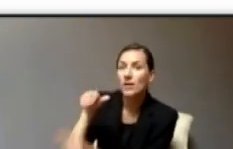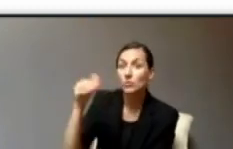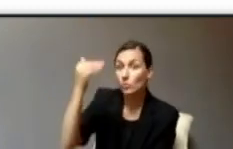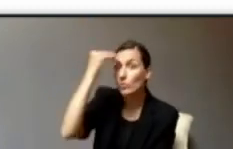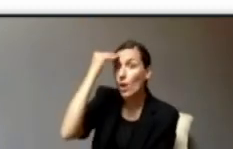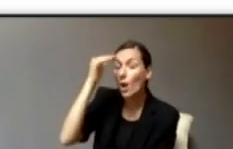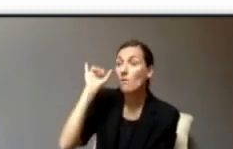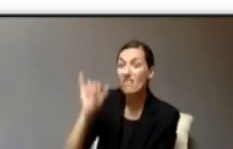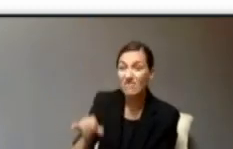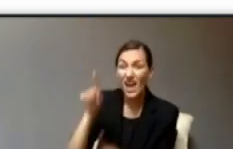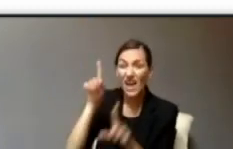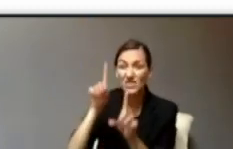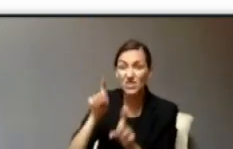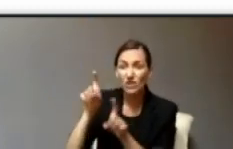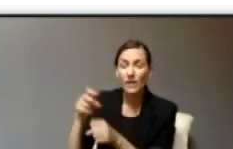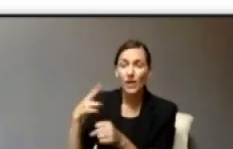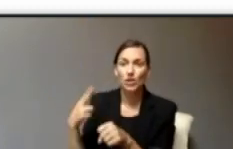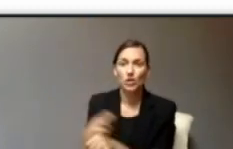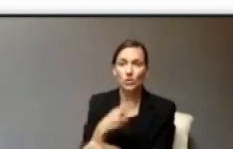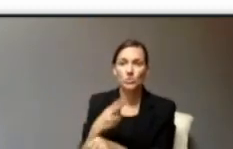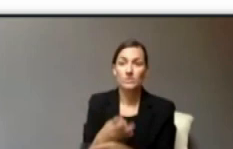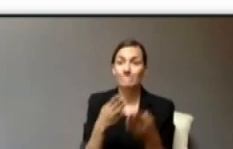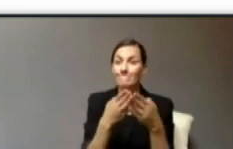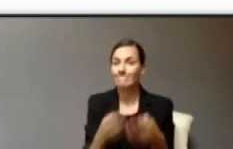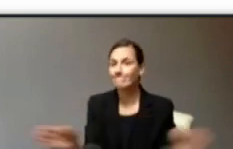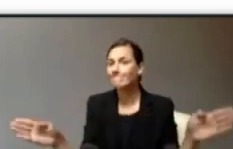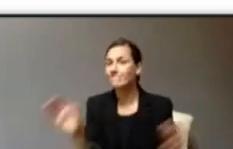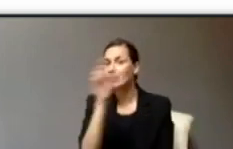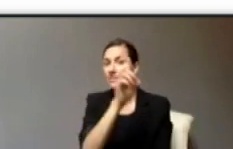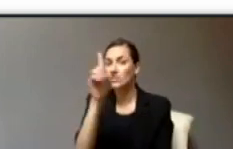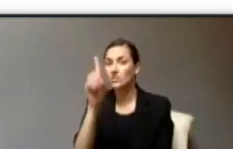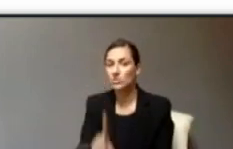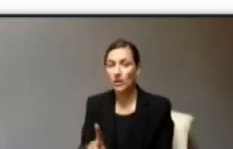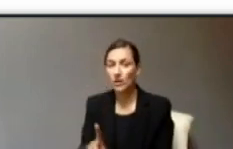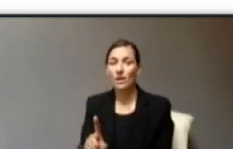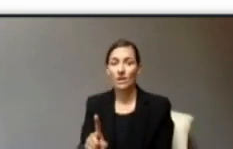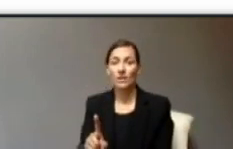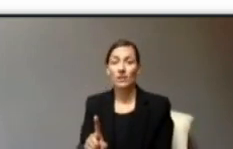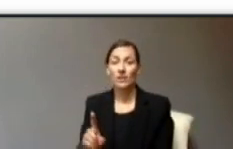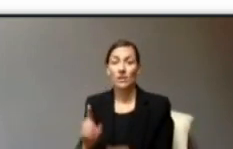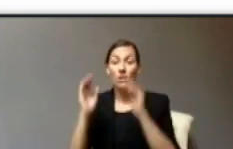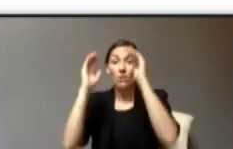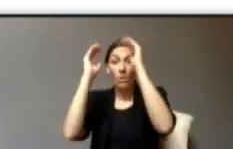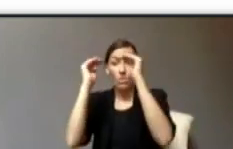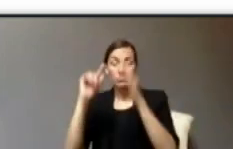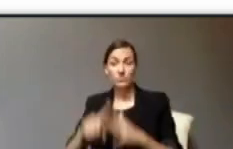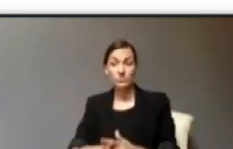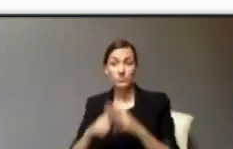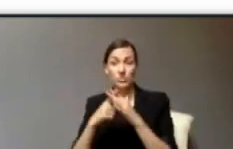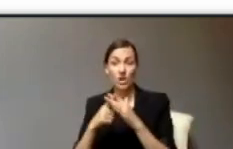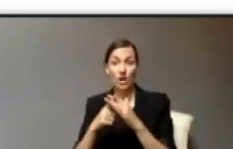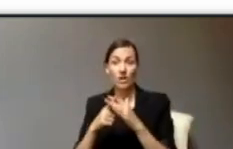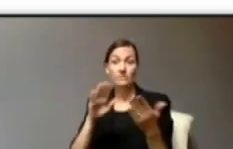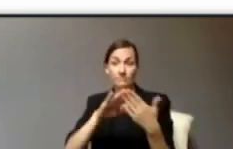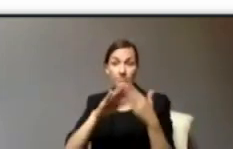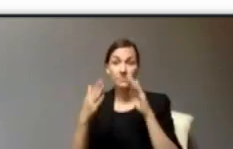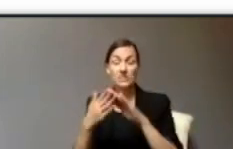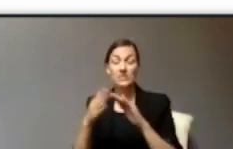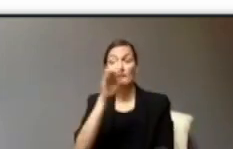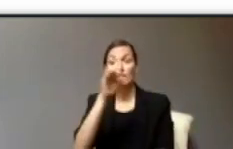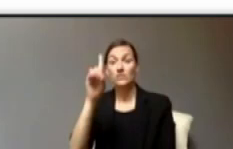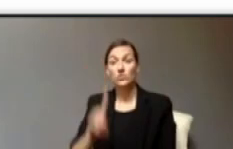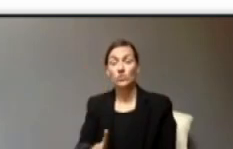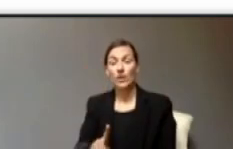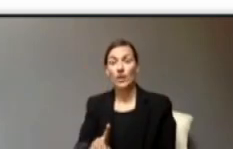is actually being used across the city of Detroit with our own Hope Starts Here and City of Detroit working closely from the children